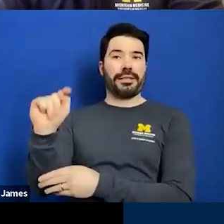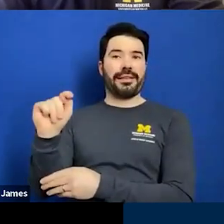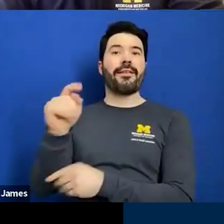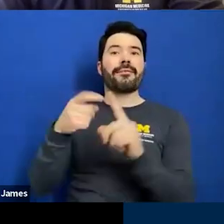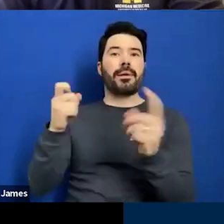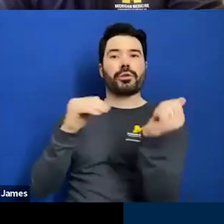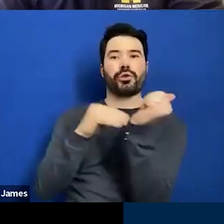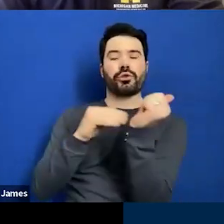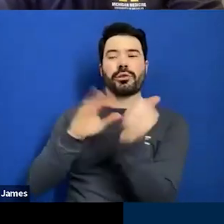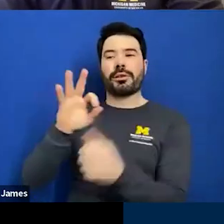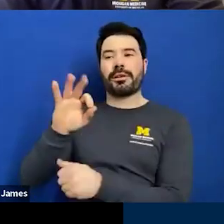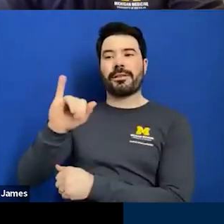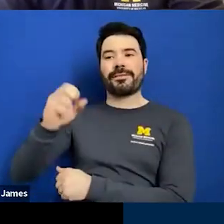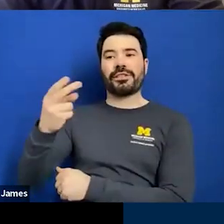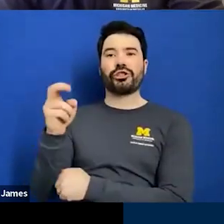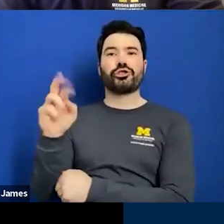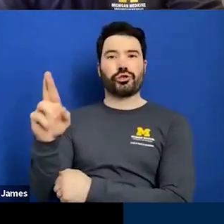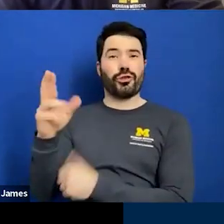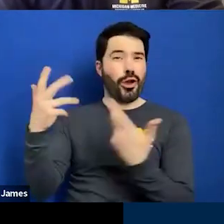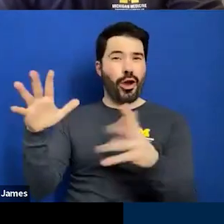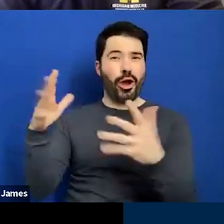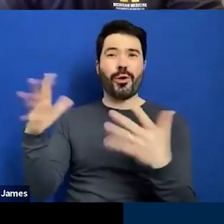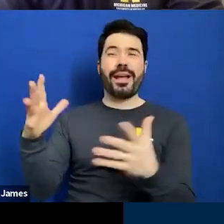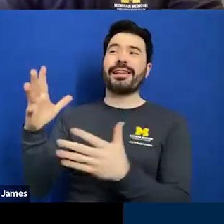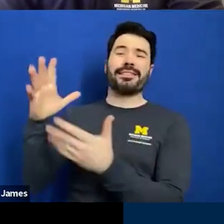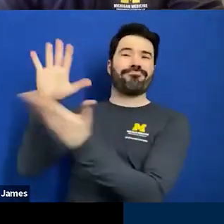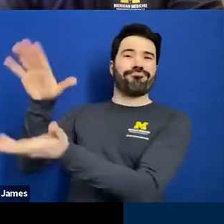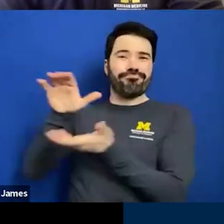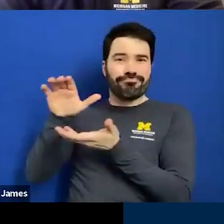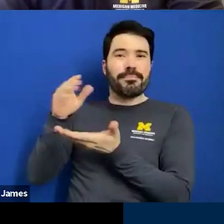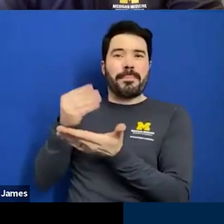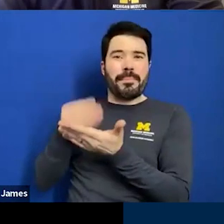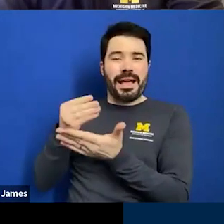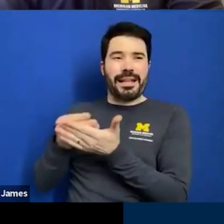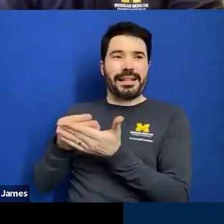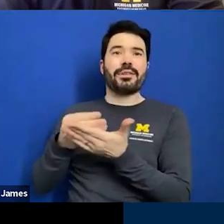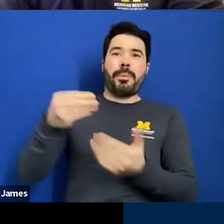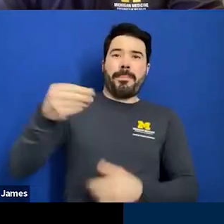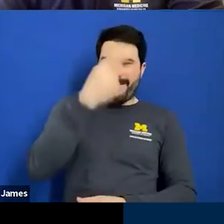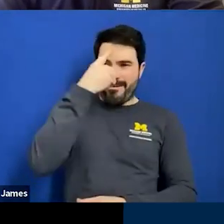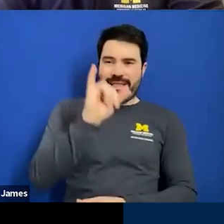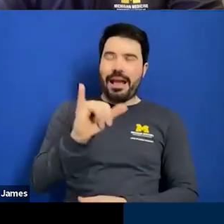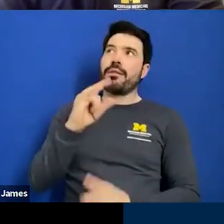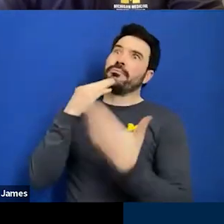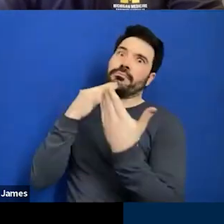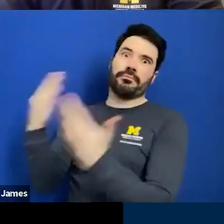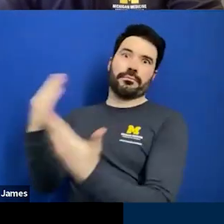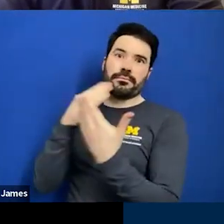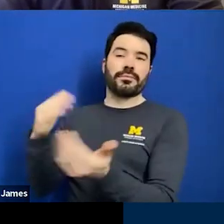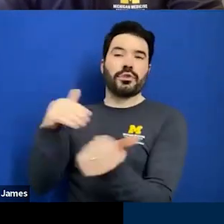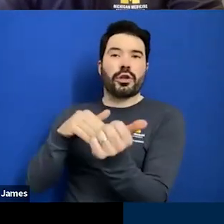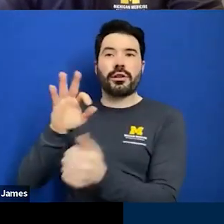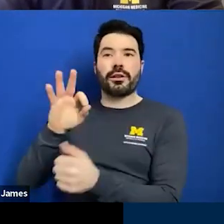He has already provided us with some funds to support this, and we're very grateful for that. Dr. Fisher is